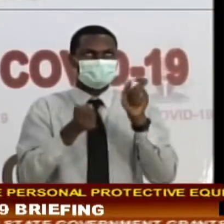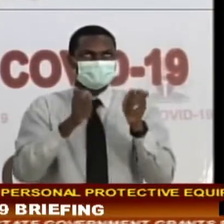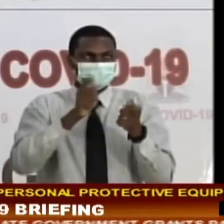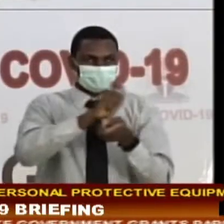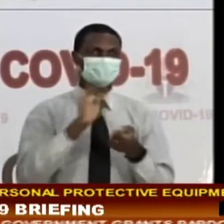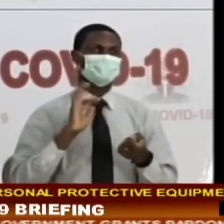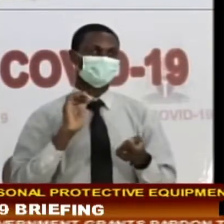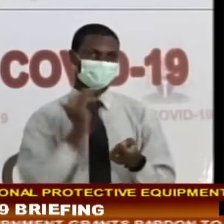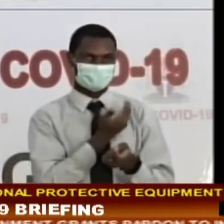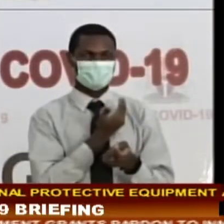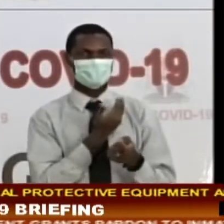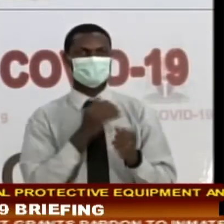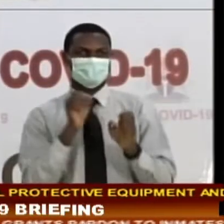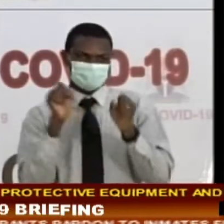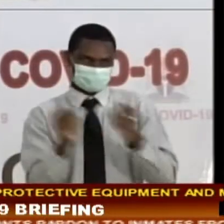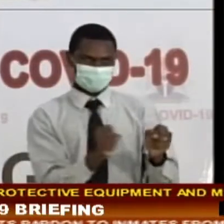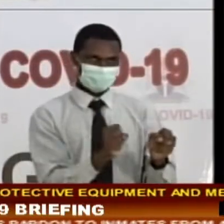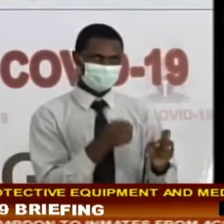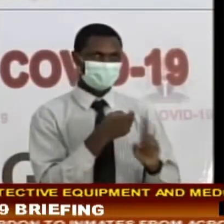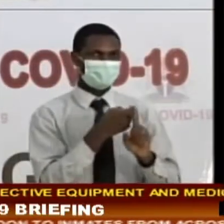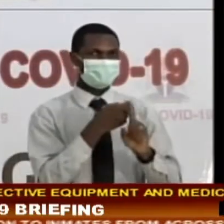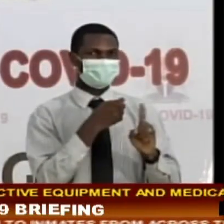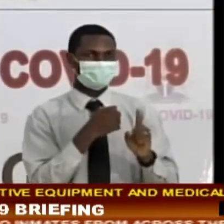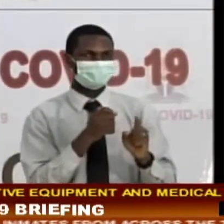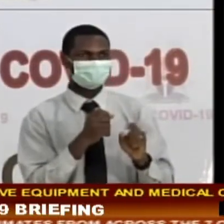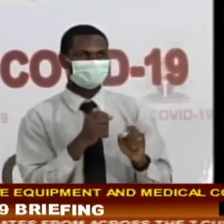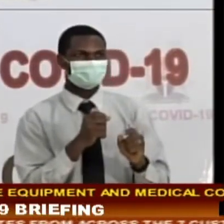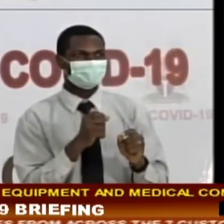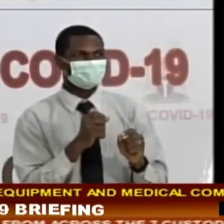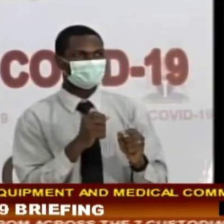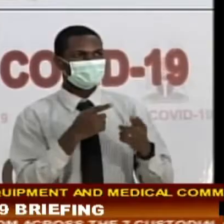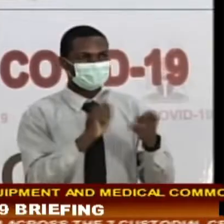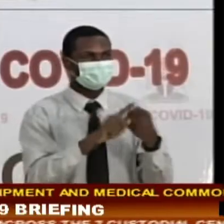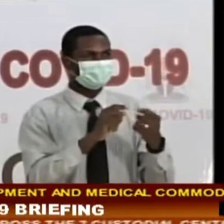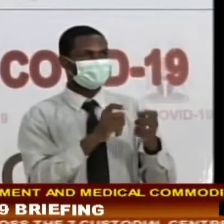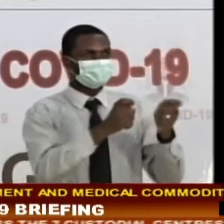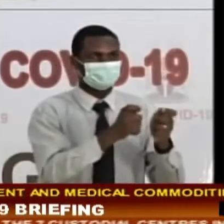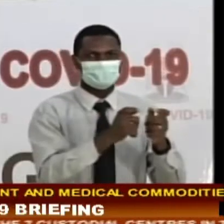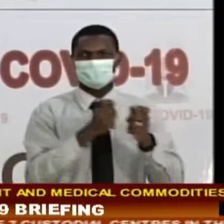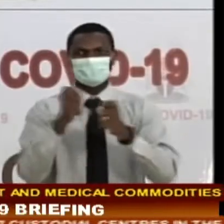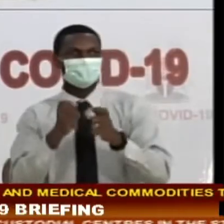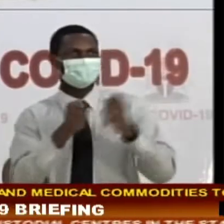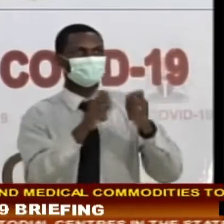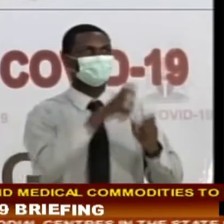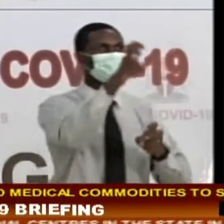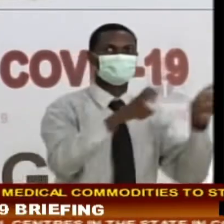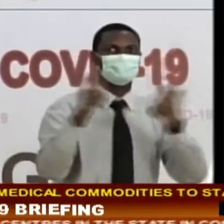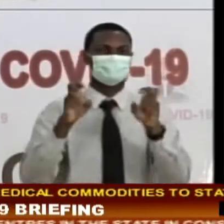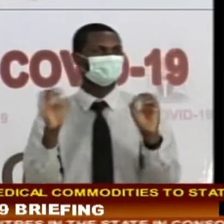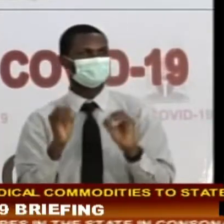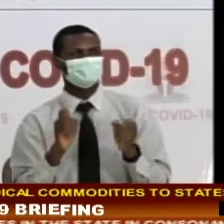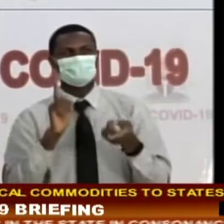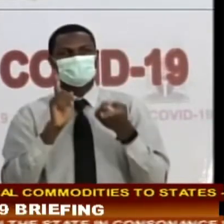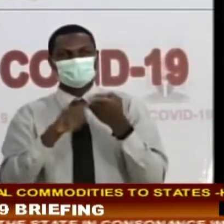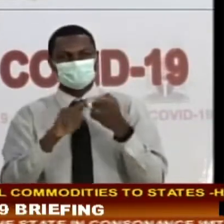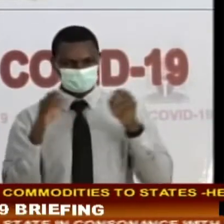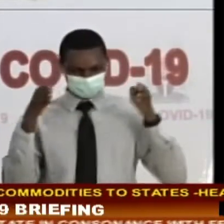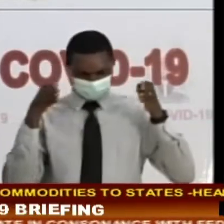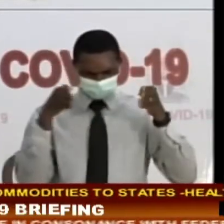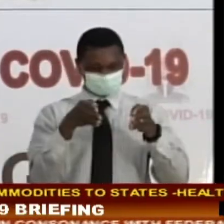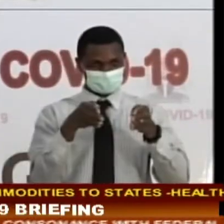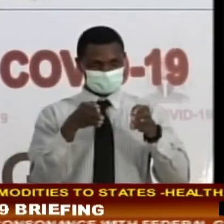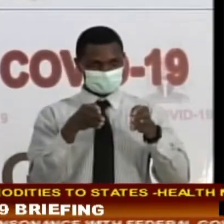Control from one of just going around and trying to subdue the impact of the outbreak to one that's increasingly science